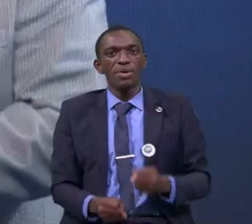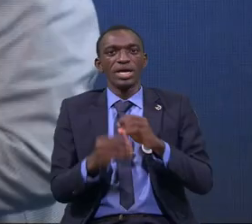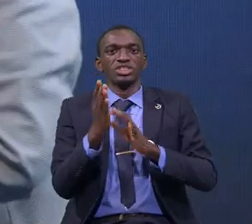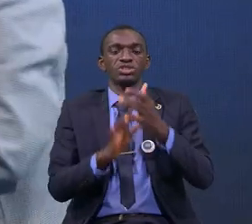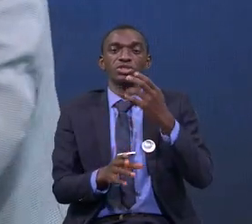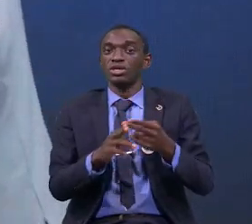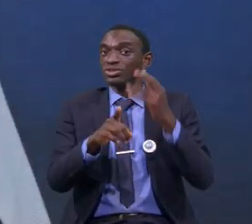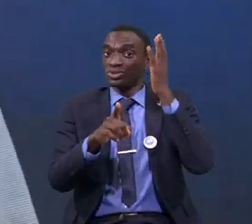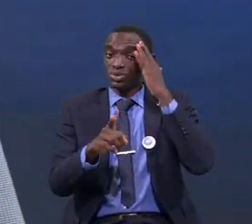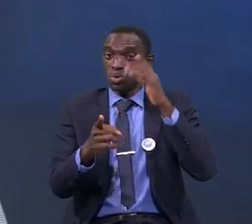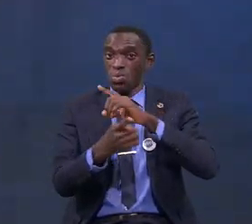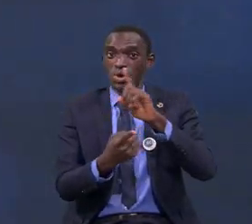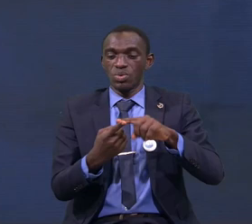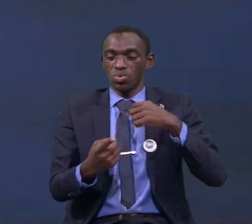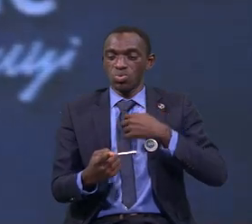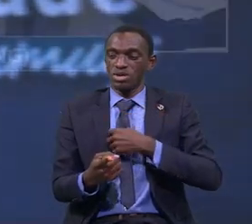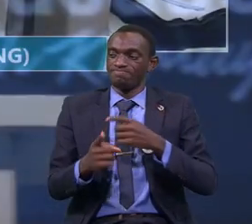come for a crusade like this,